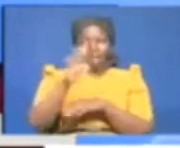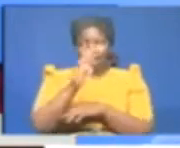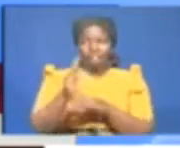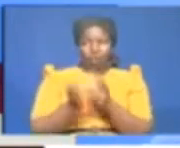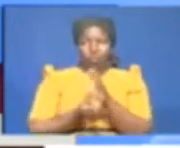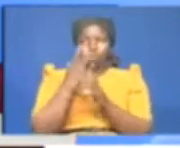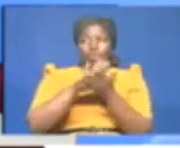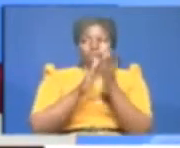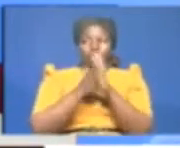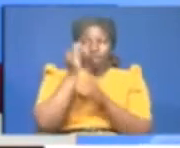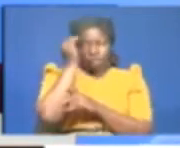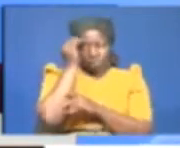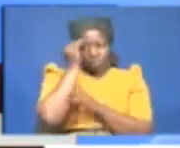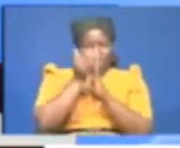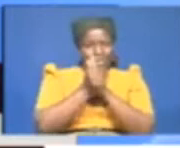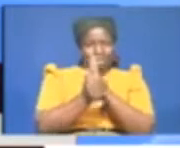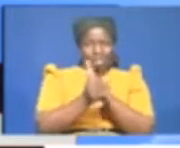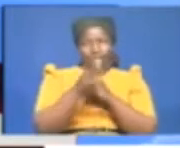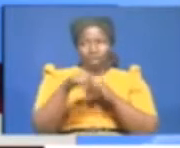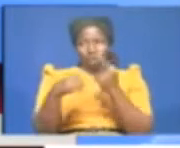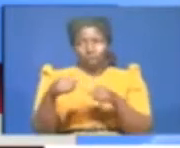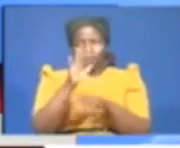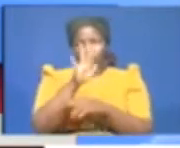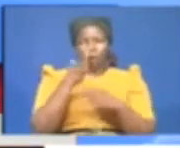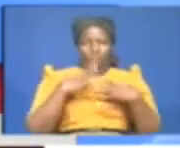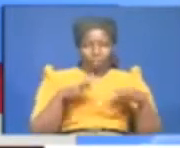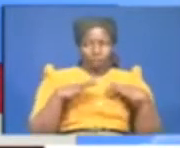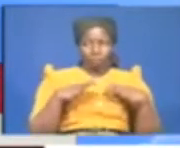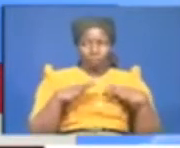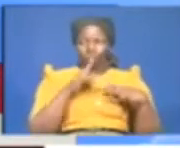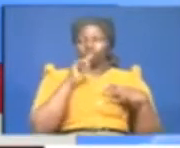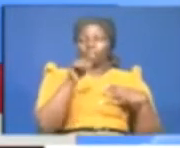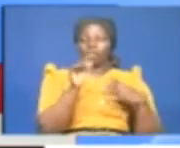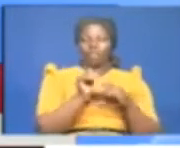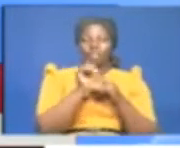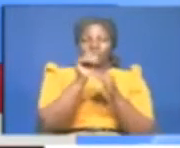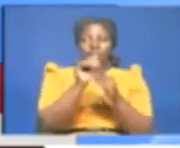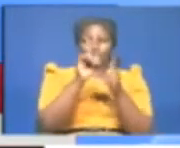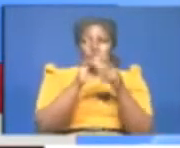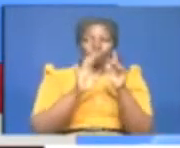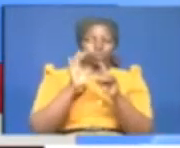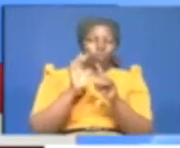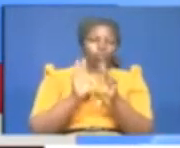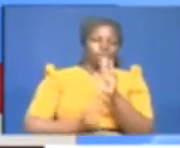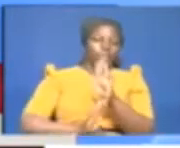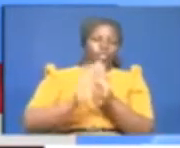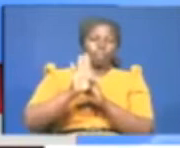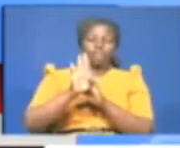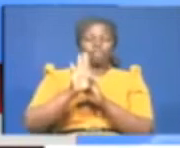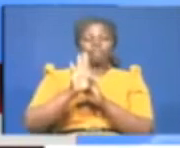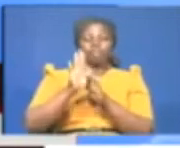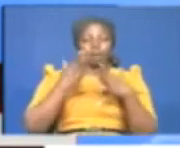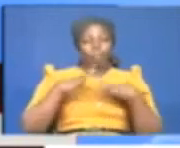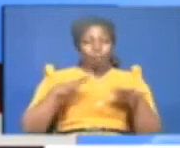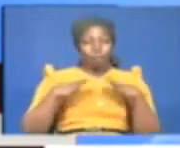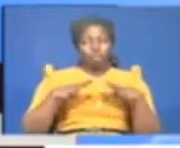and competence of its manpower. And this contributes towards the development of the manpower that the